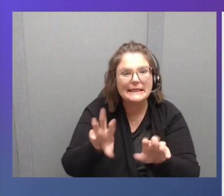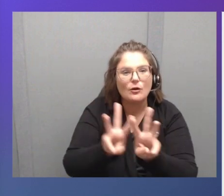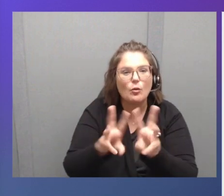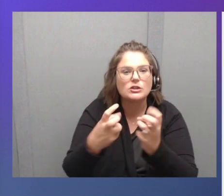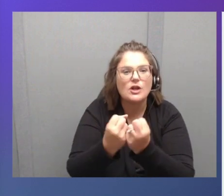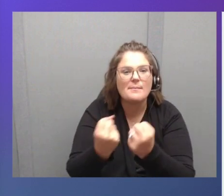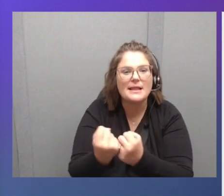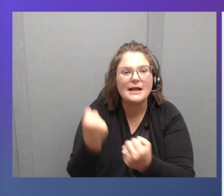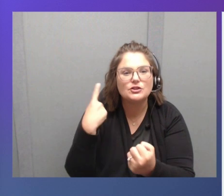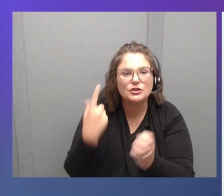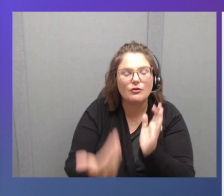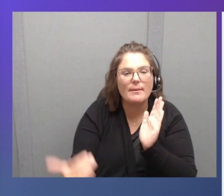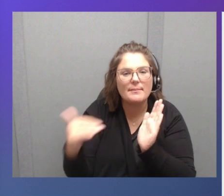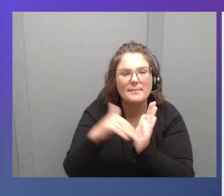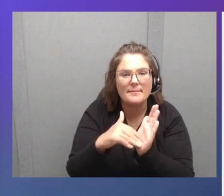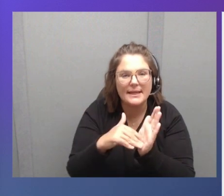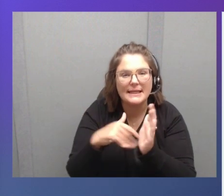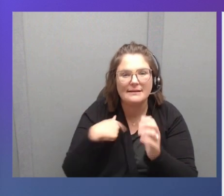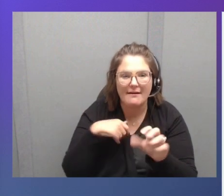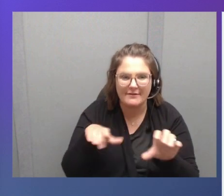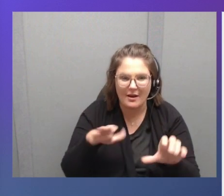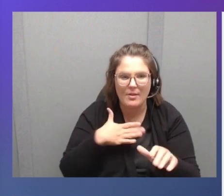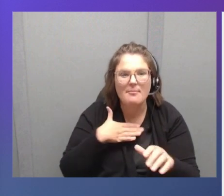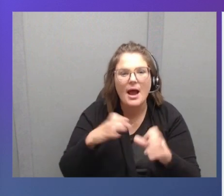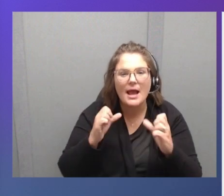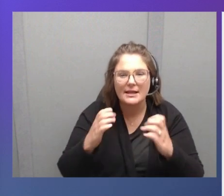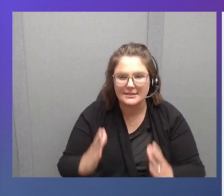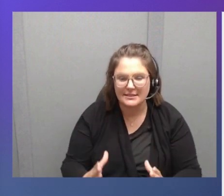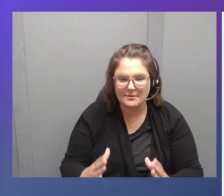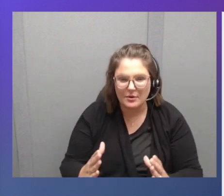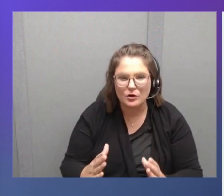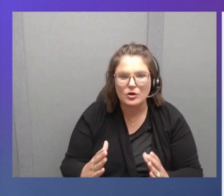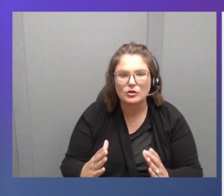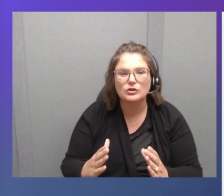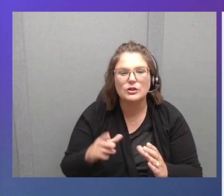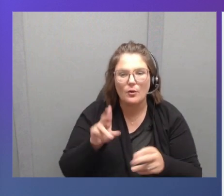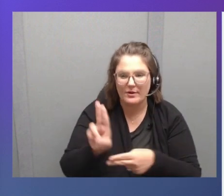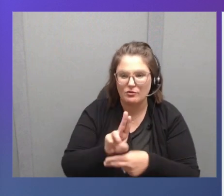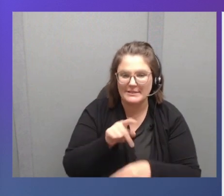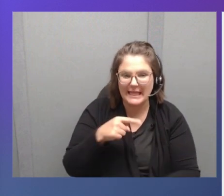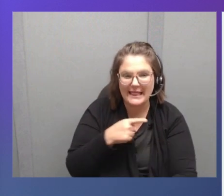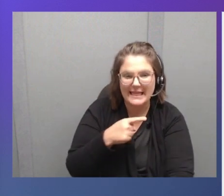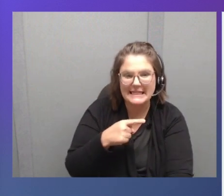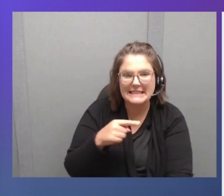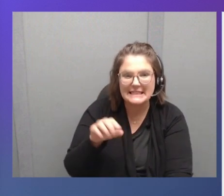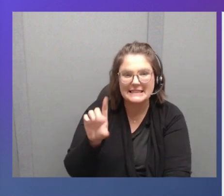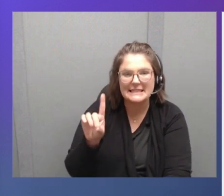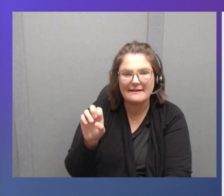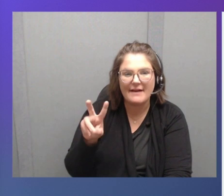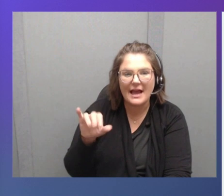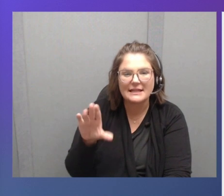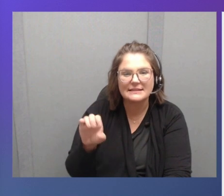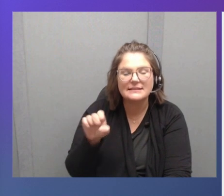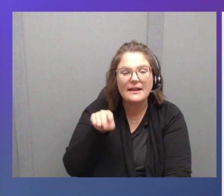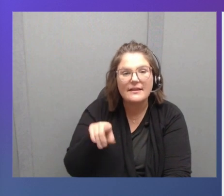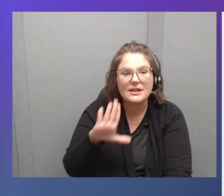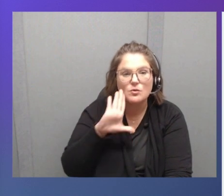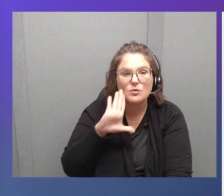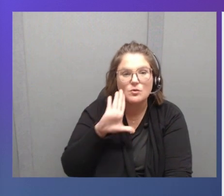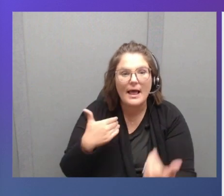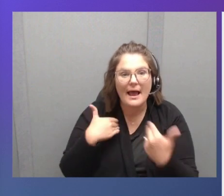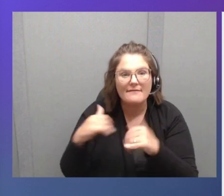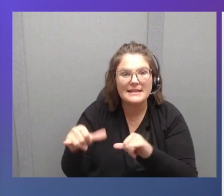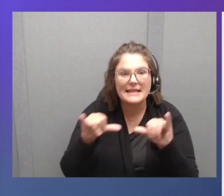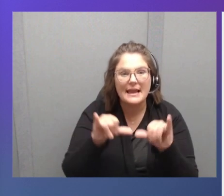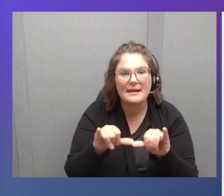and since then I've used it with my customers to enable them on IoT by using this device. So this one is going to have the same AWS